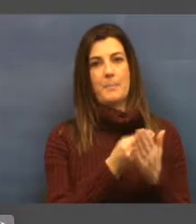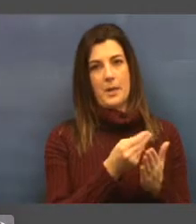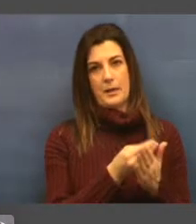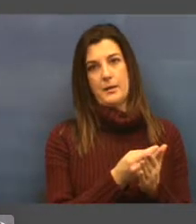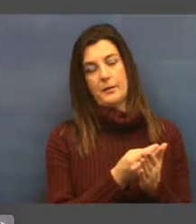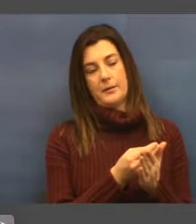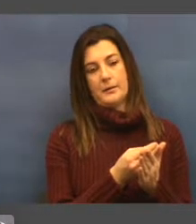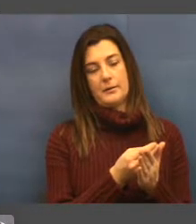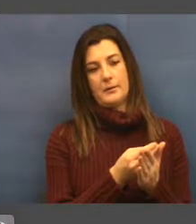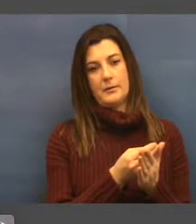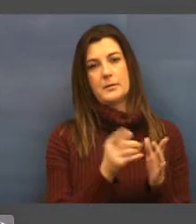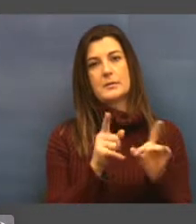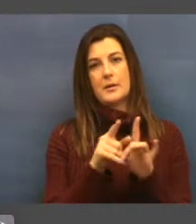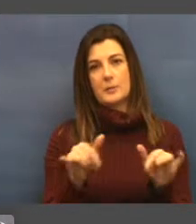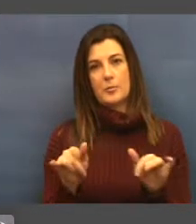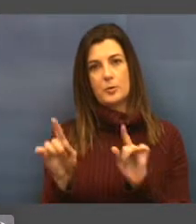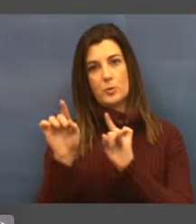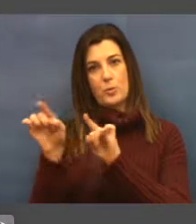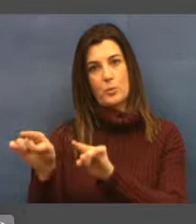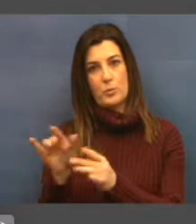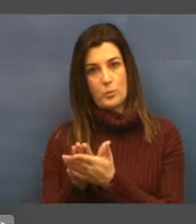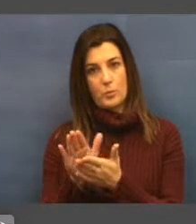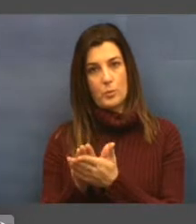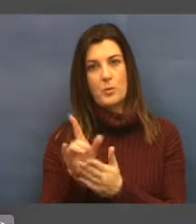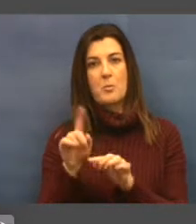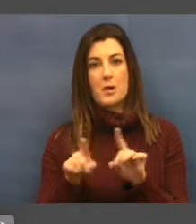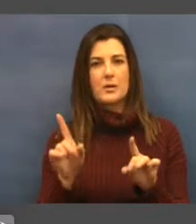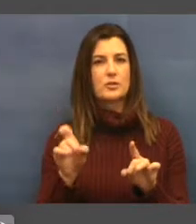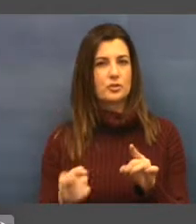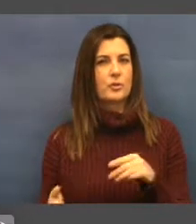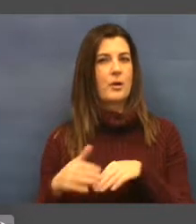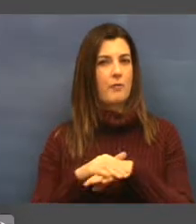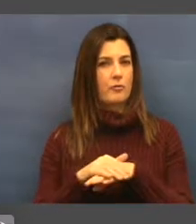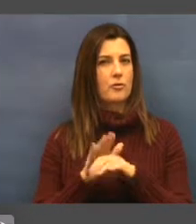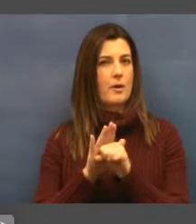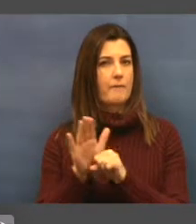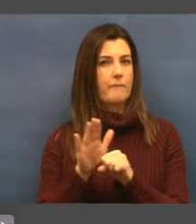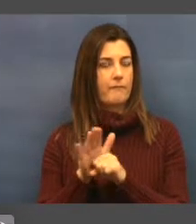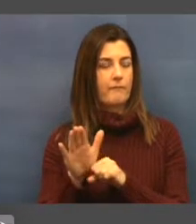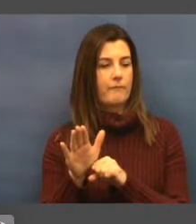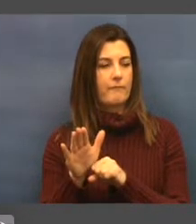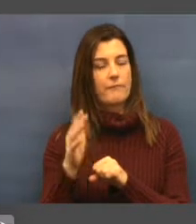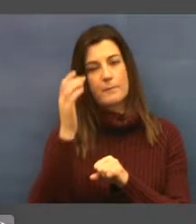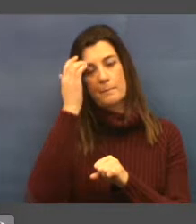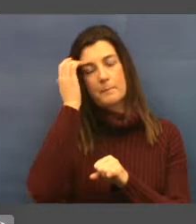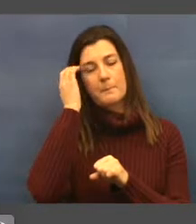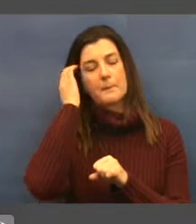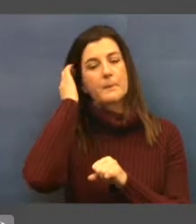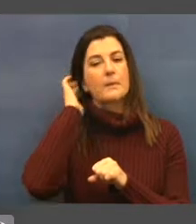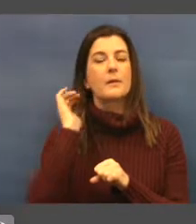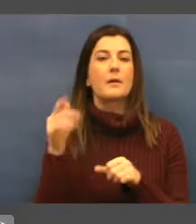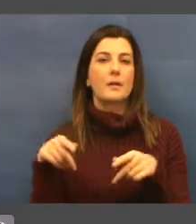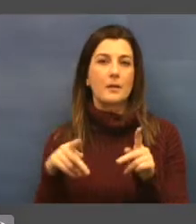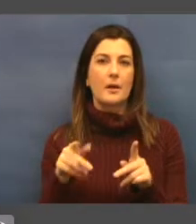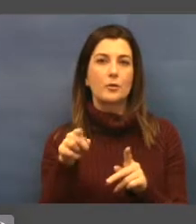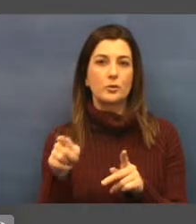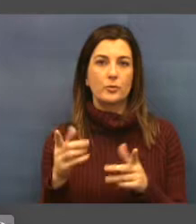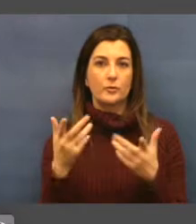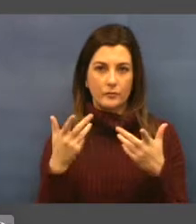on while you're in school, but it should cover enough to allow you to complete your